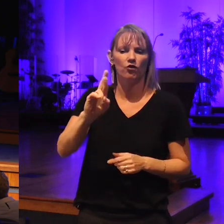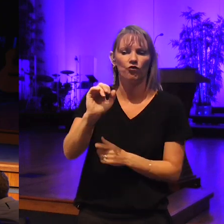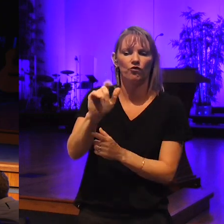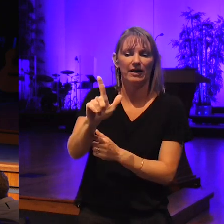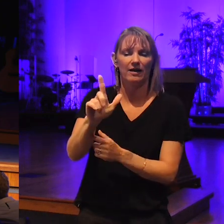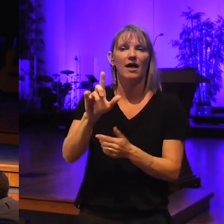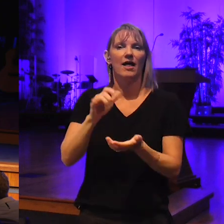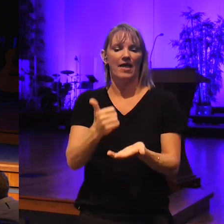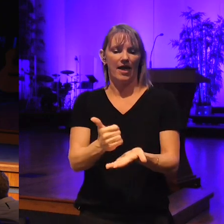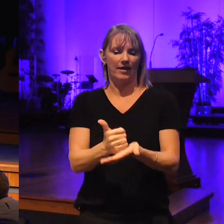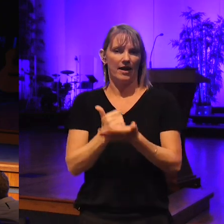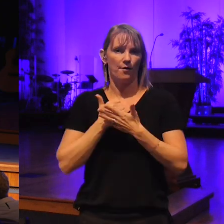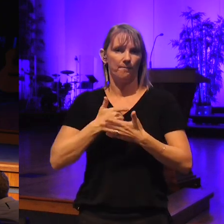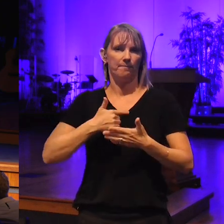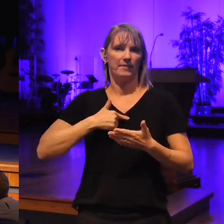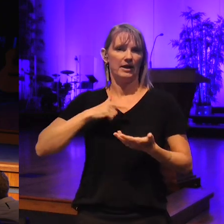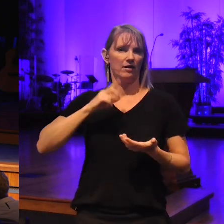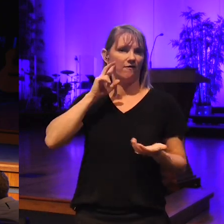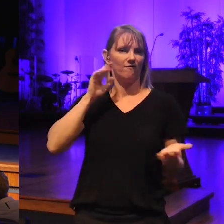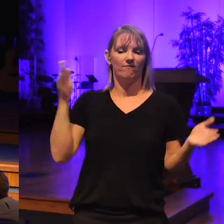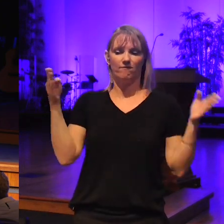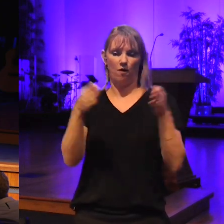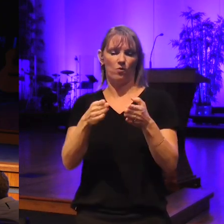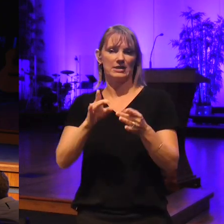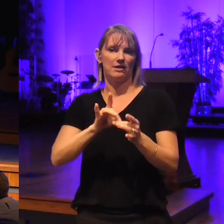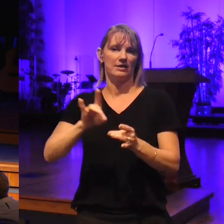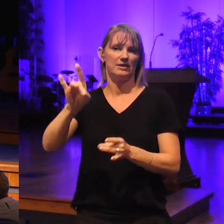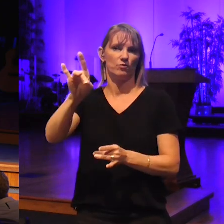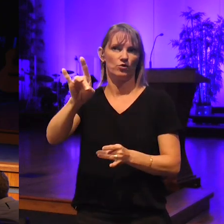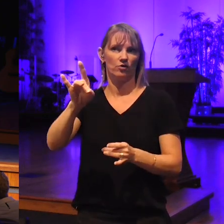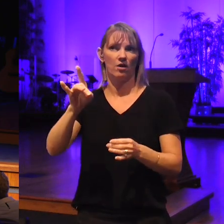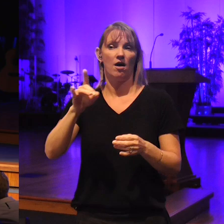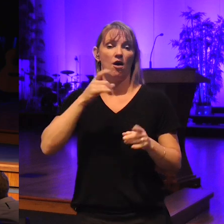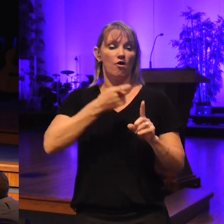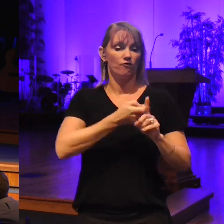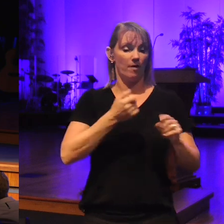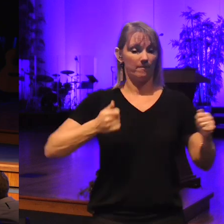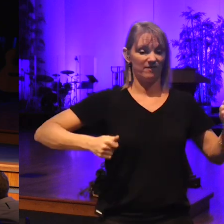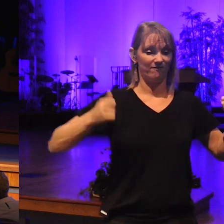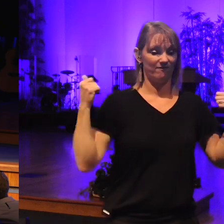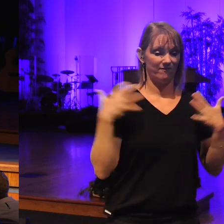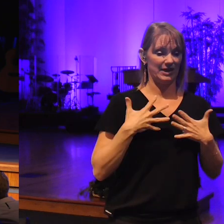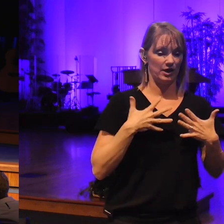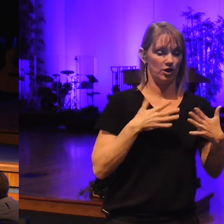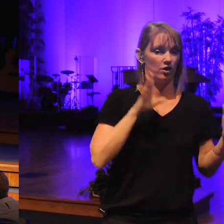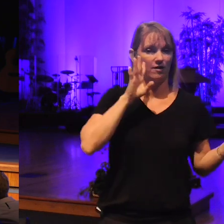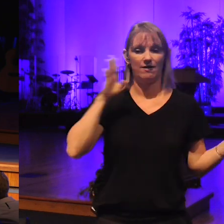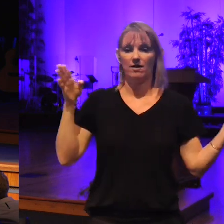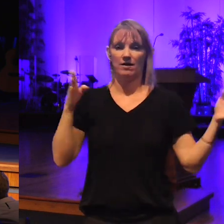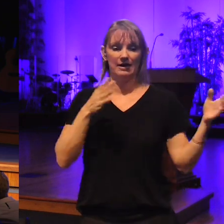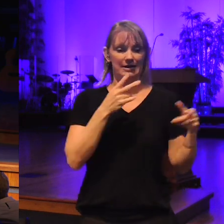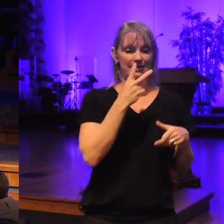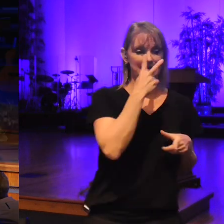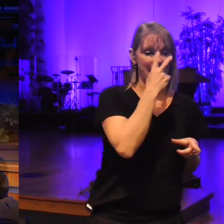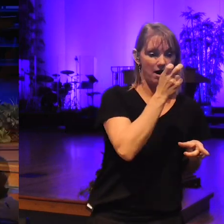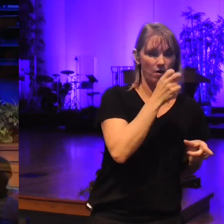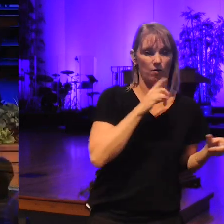spiritual. That's what's really real. It helped take me away from the fear and the